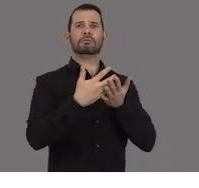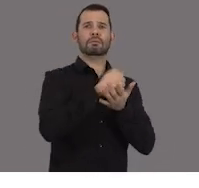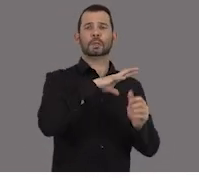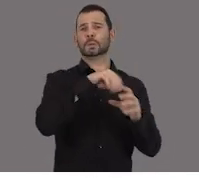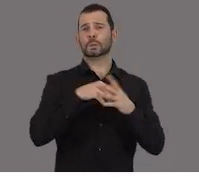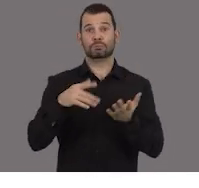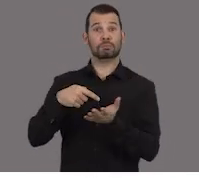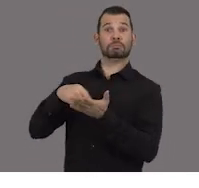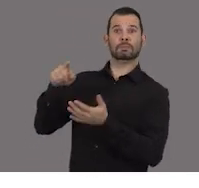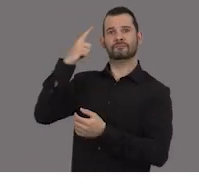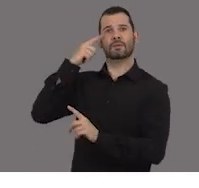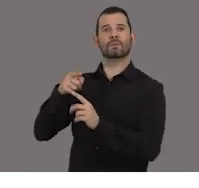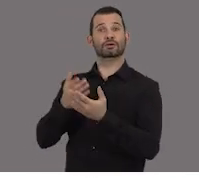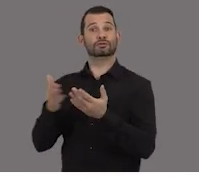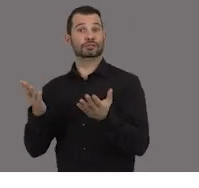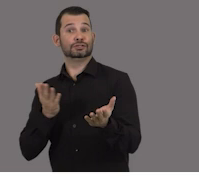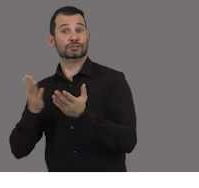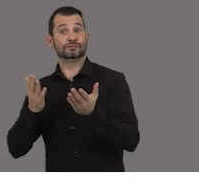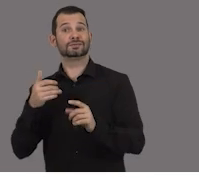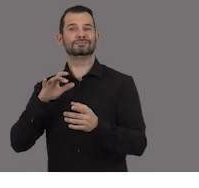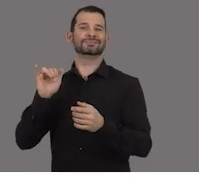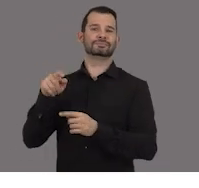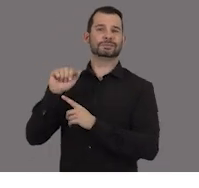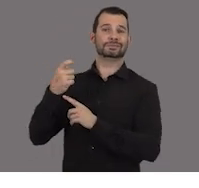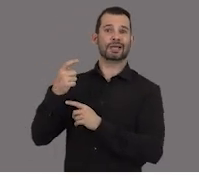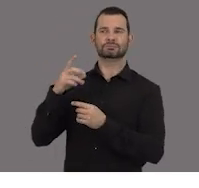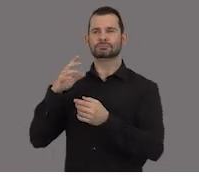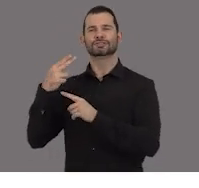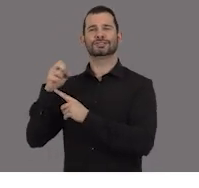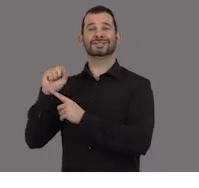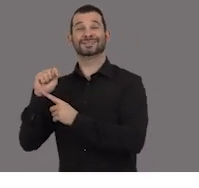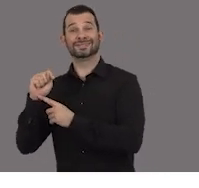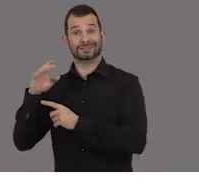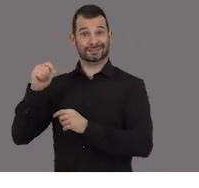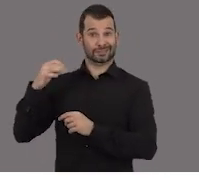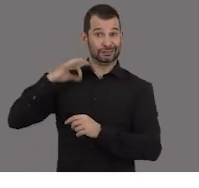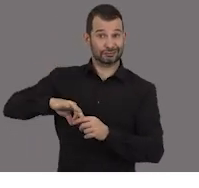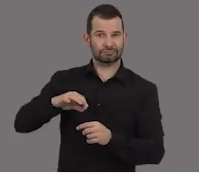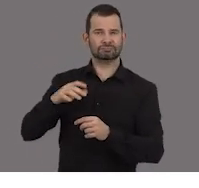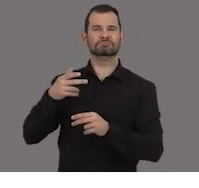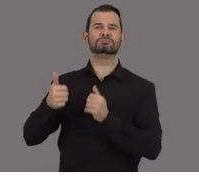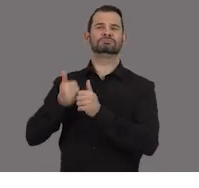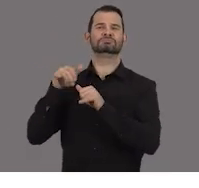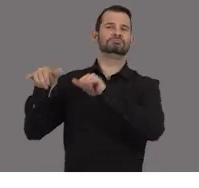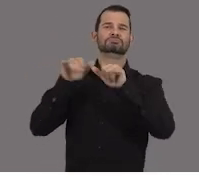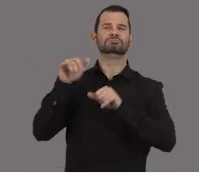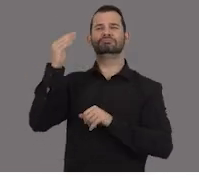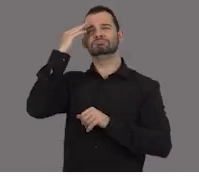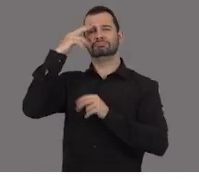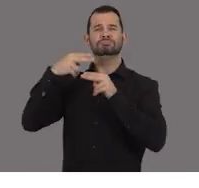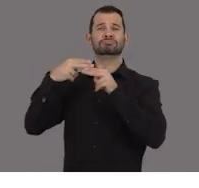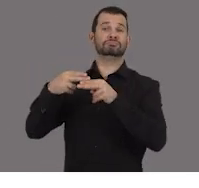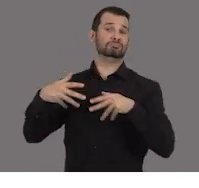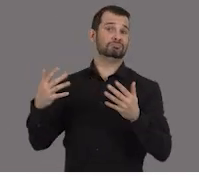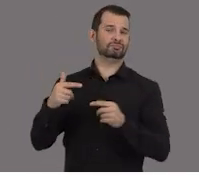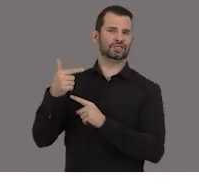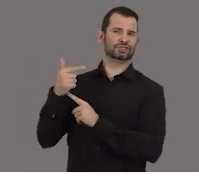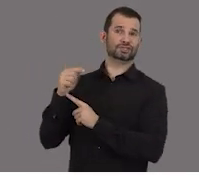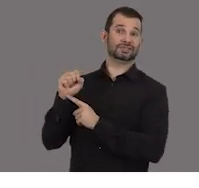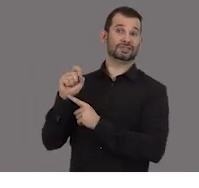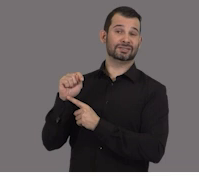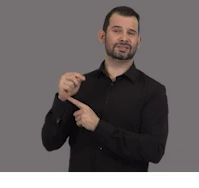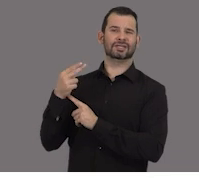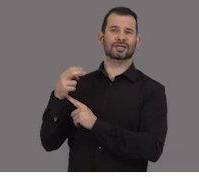Non-taxable income includes payments for the goods and services tax / harmonized sales tax